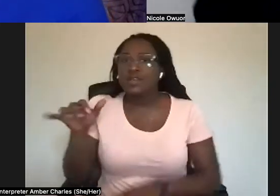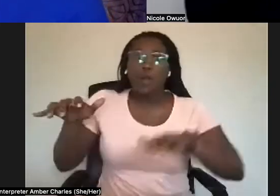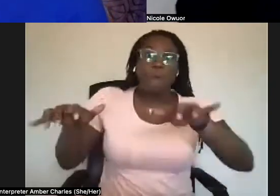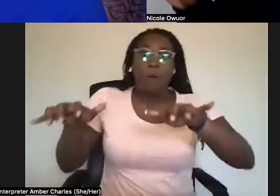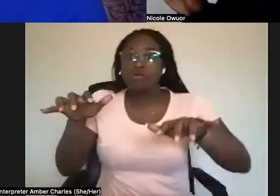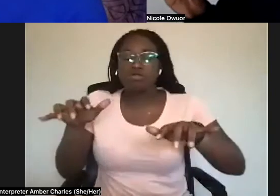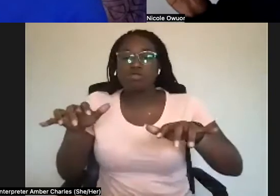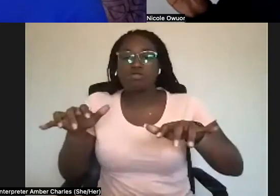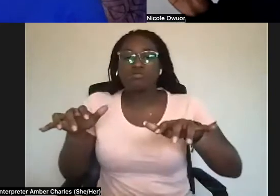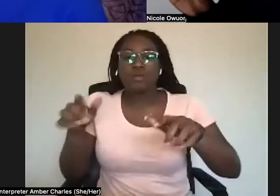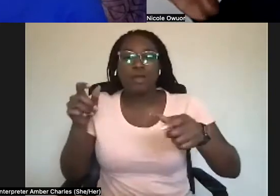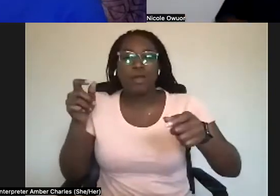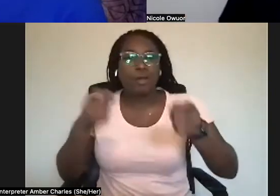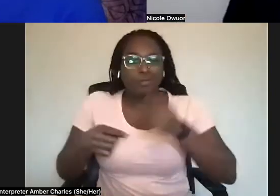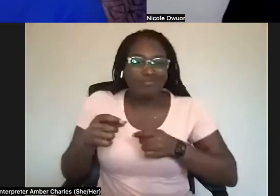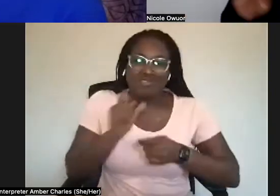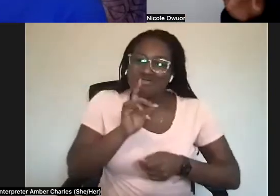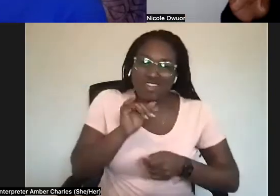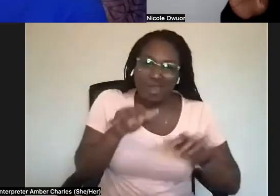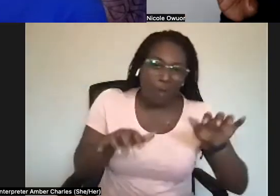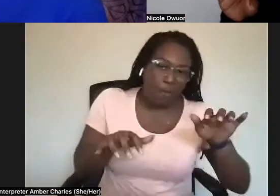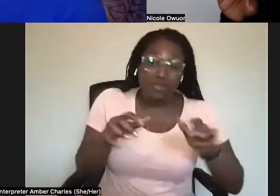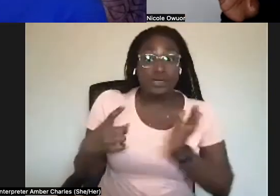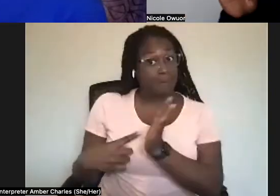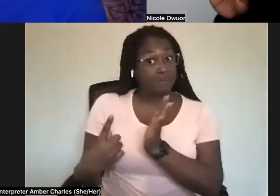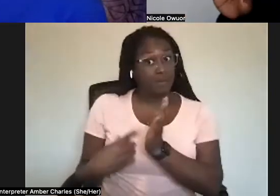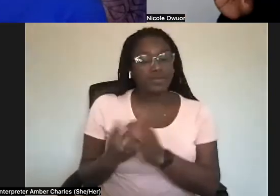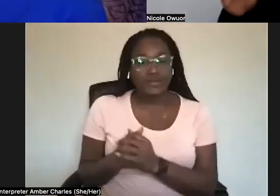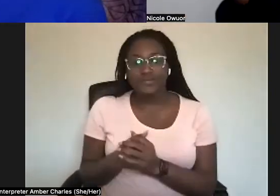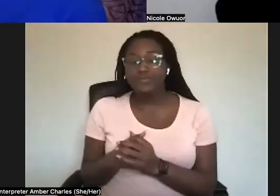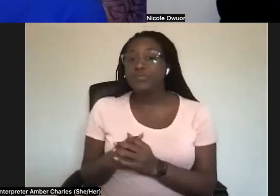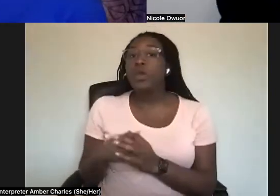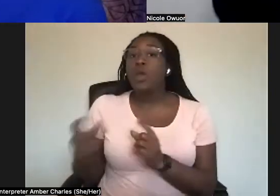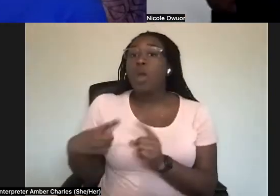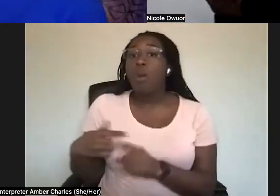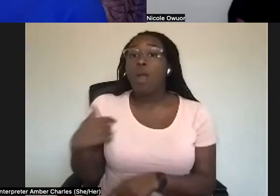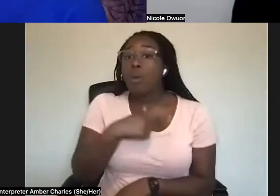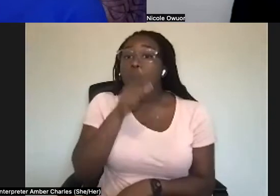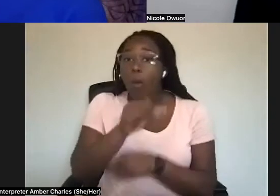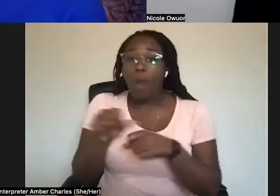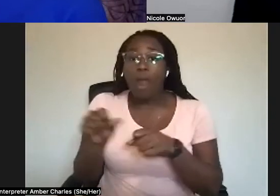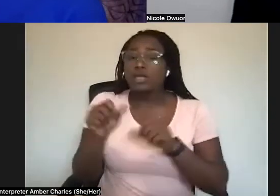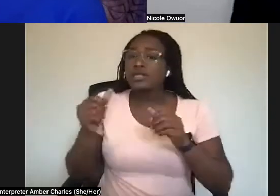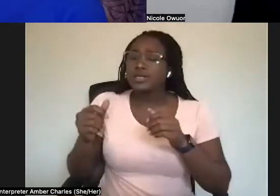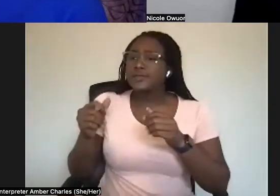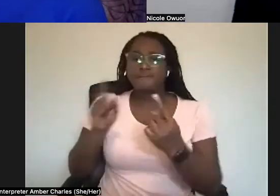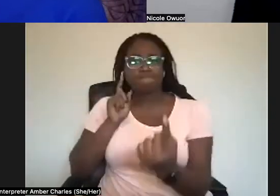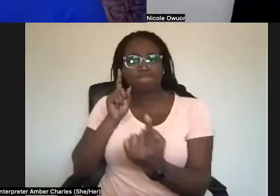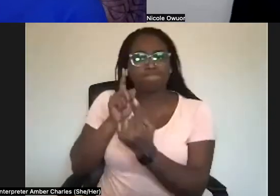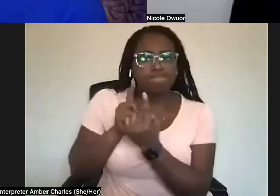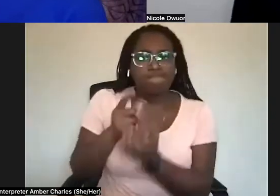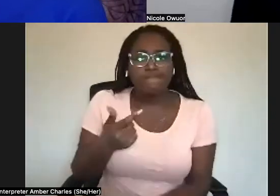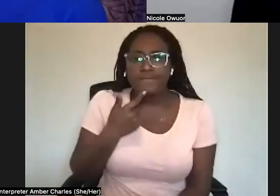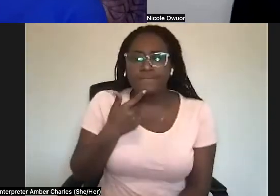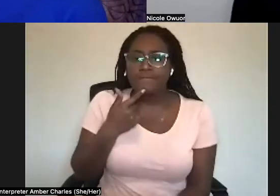monster sometimes. And once we actually were able to go toe-to-toe and say, I'm going to say